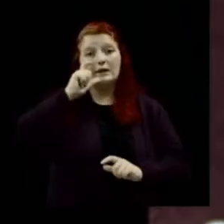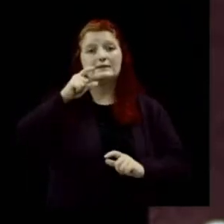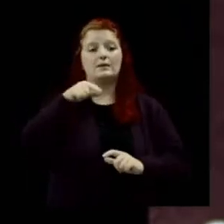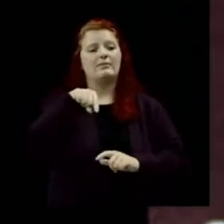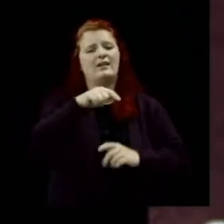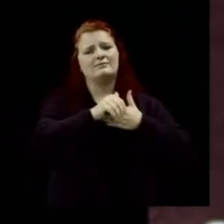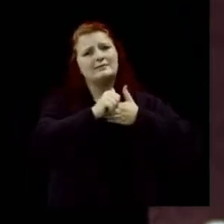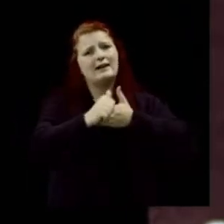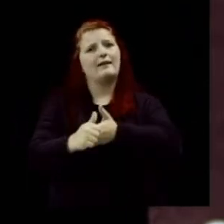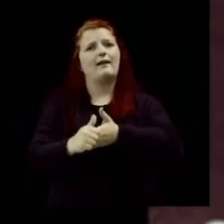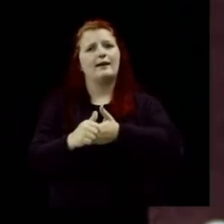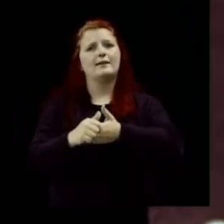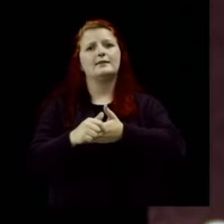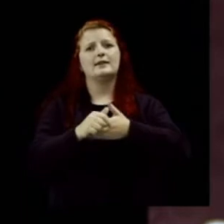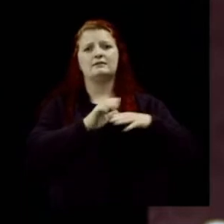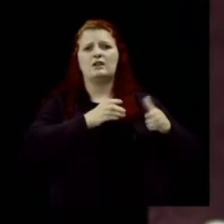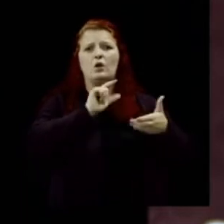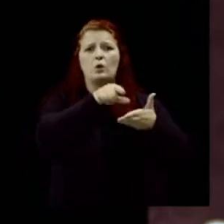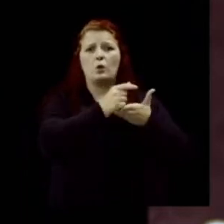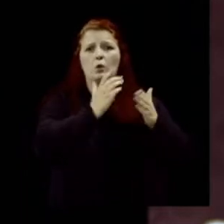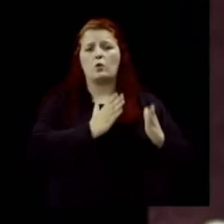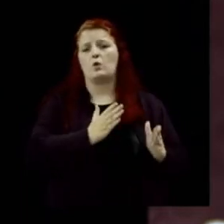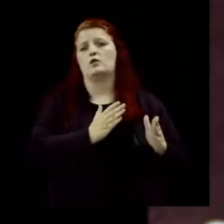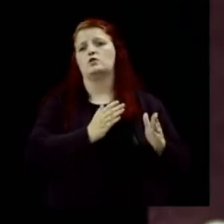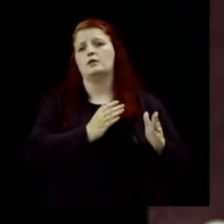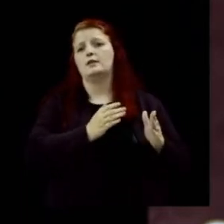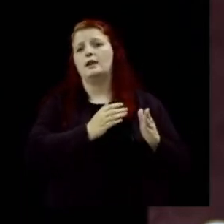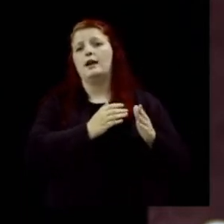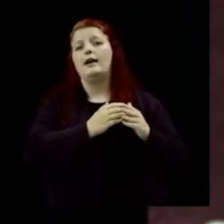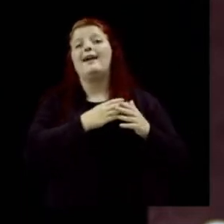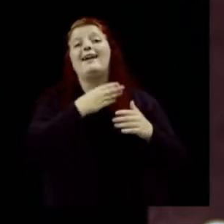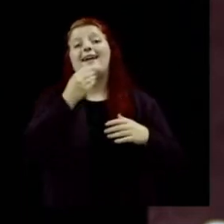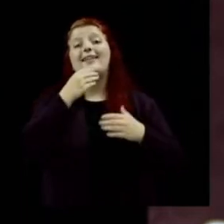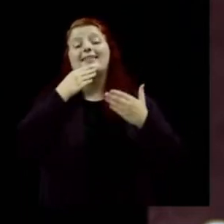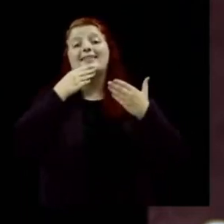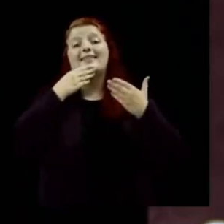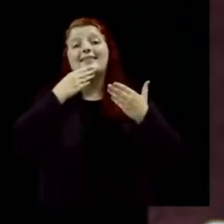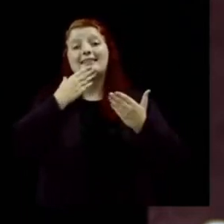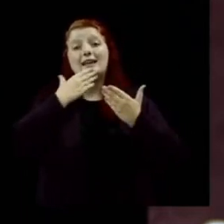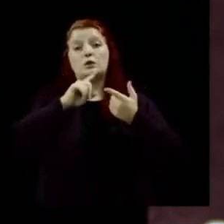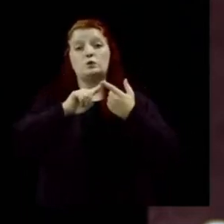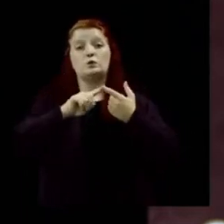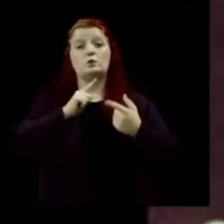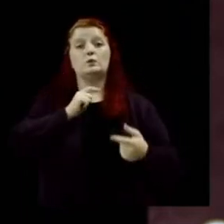graduates. And thank you to the law staff